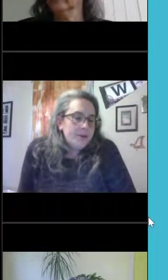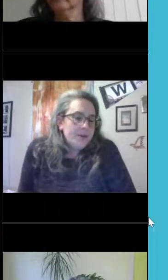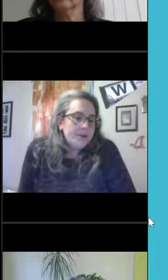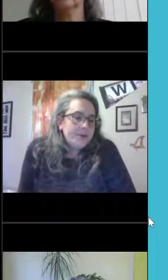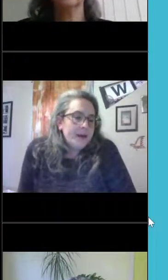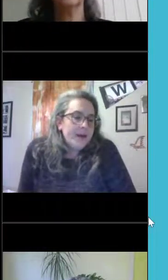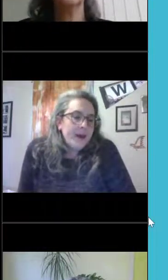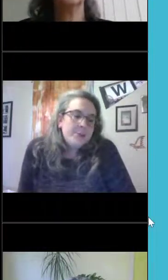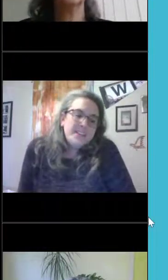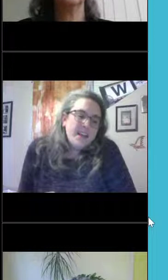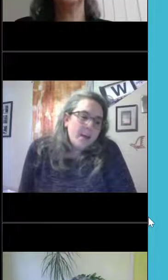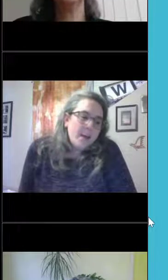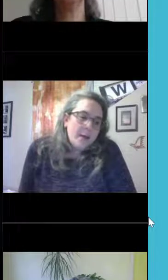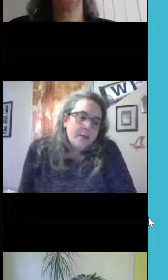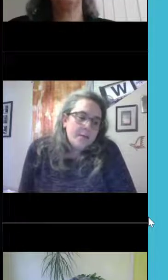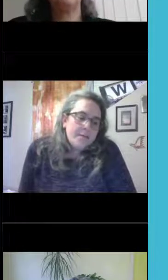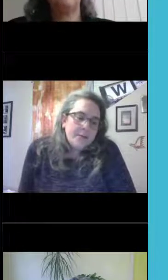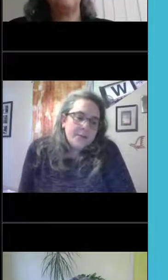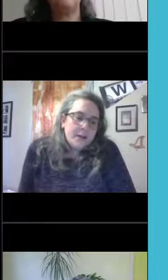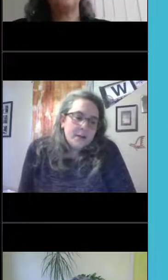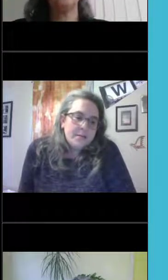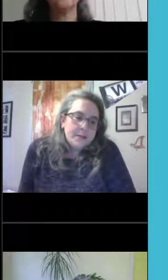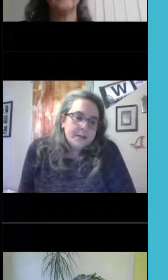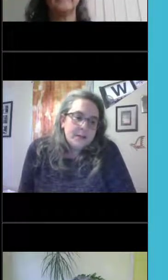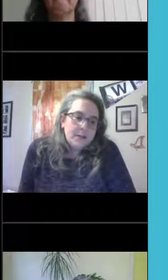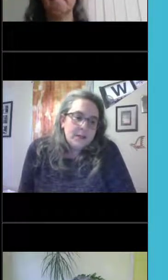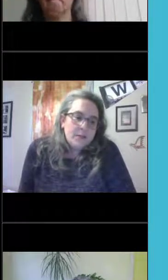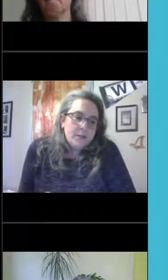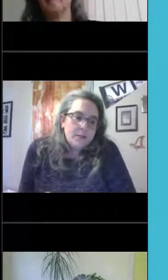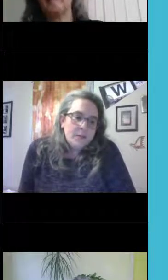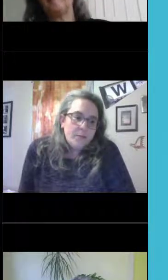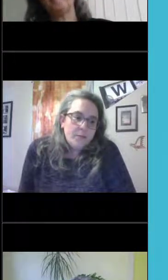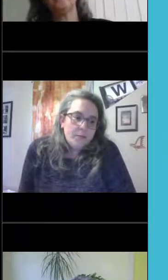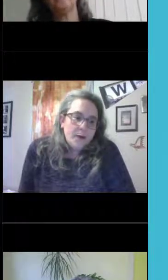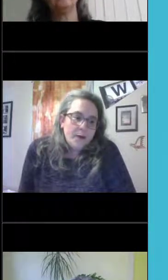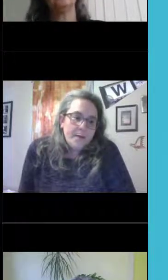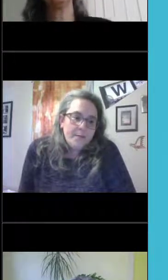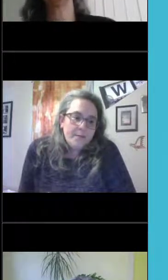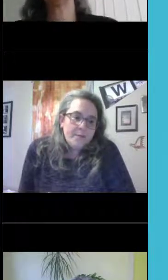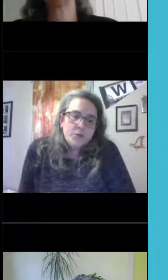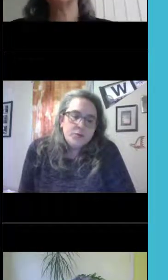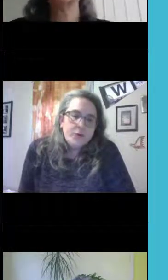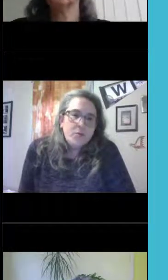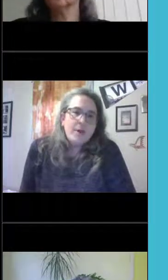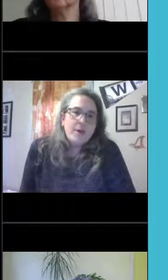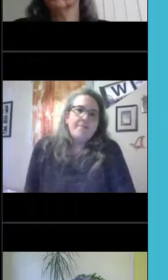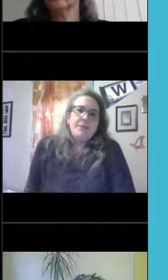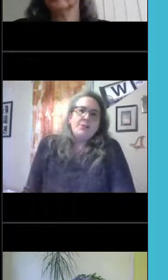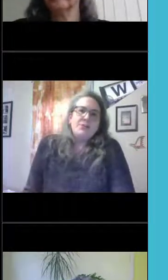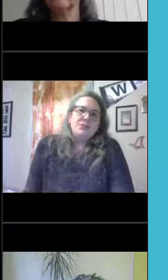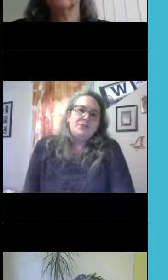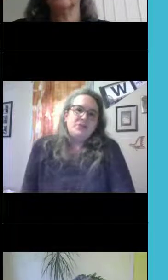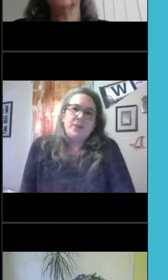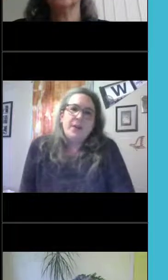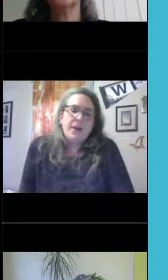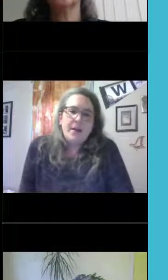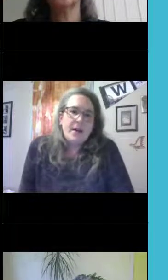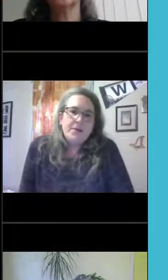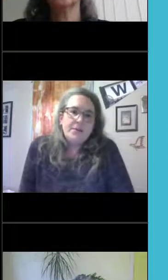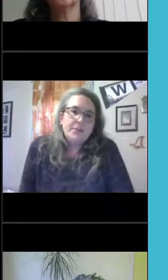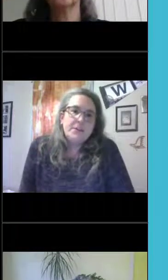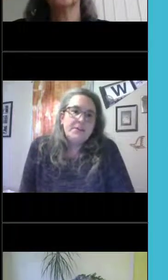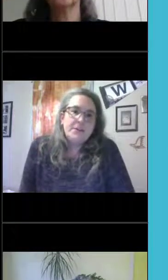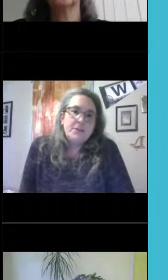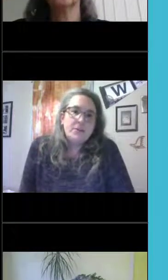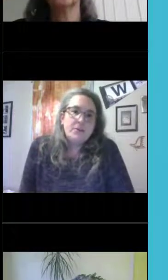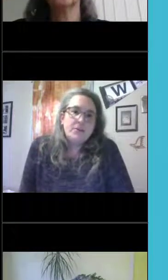agree with all that you said. I would say, first I'd love to see folks putting more effort into just training on